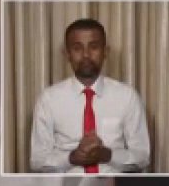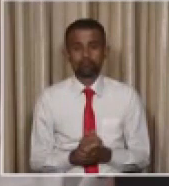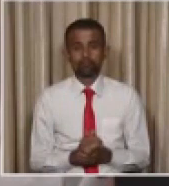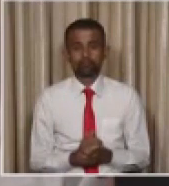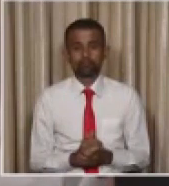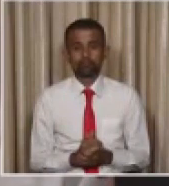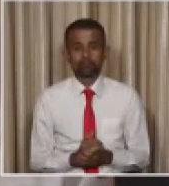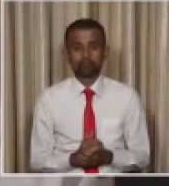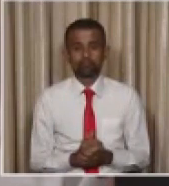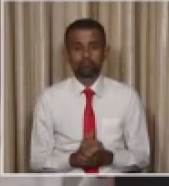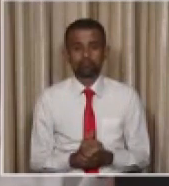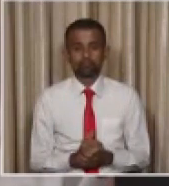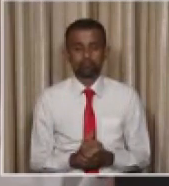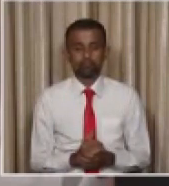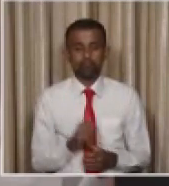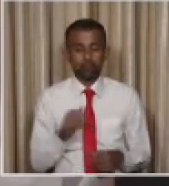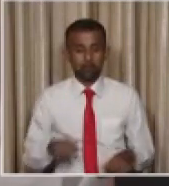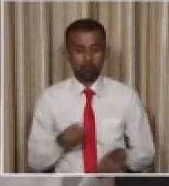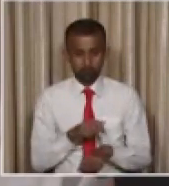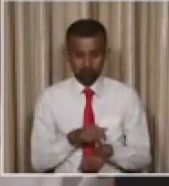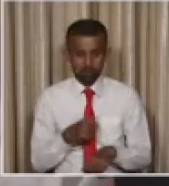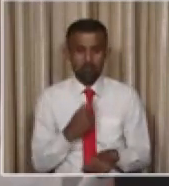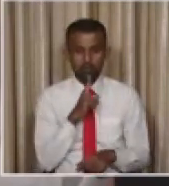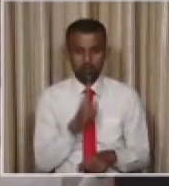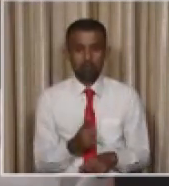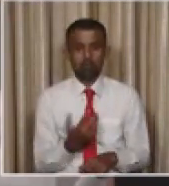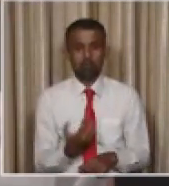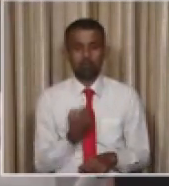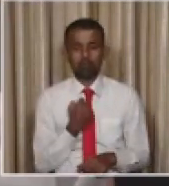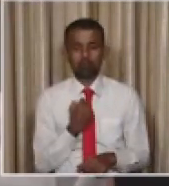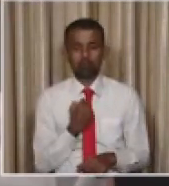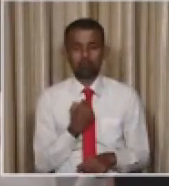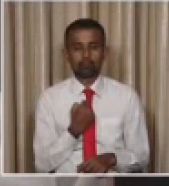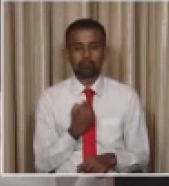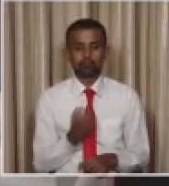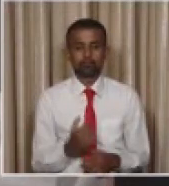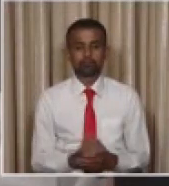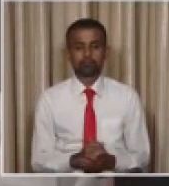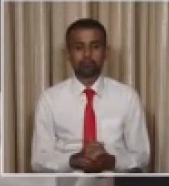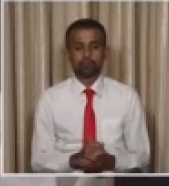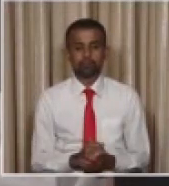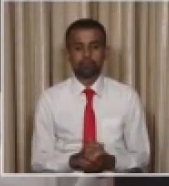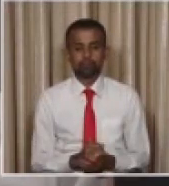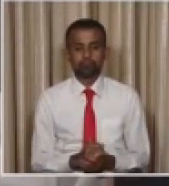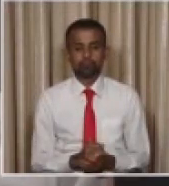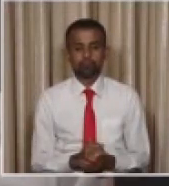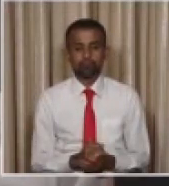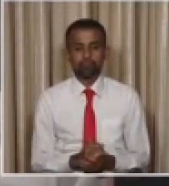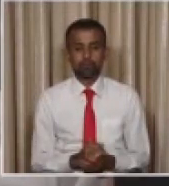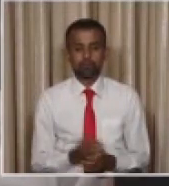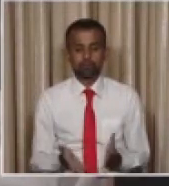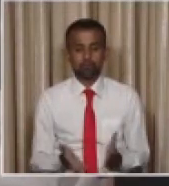that they say that the whole of the basically the whole Pirivana Education Act can